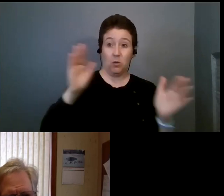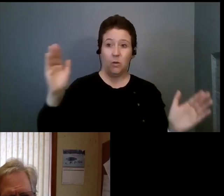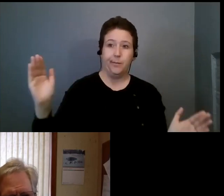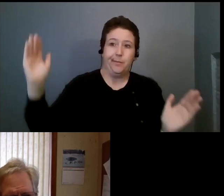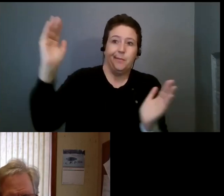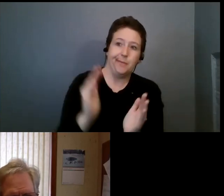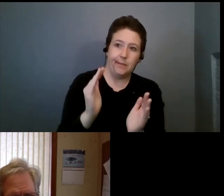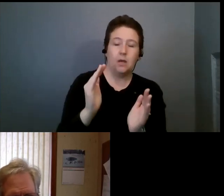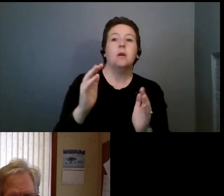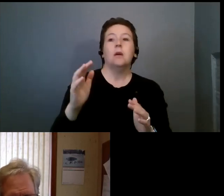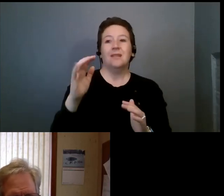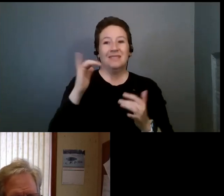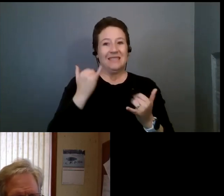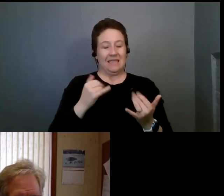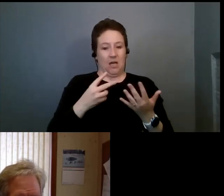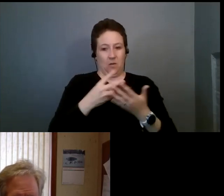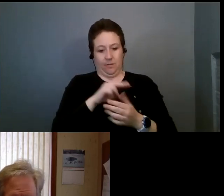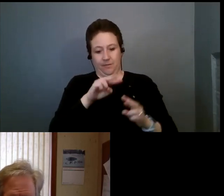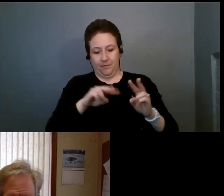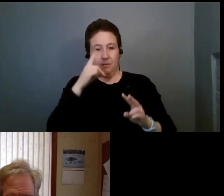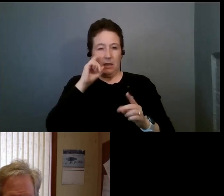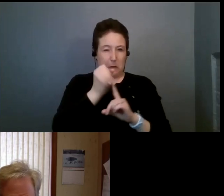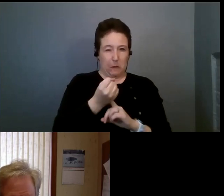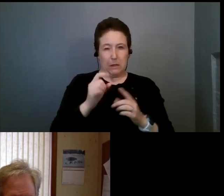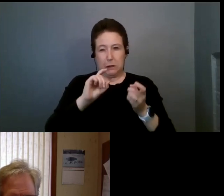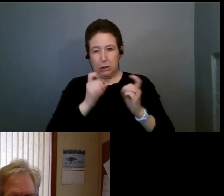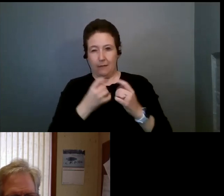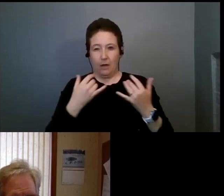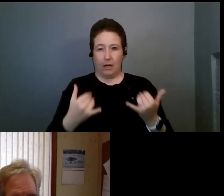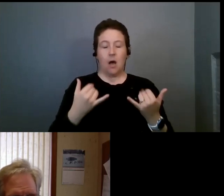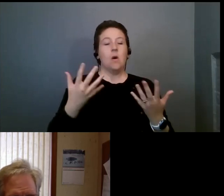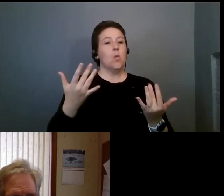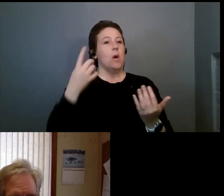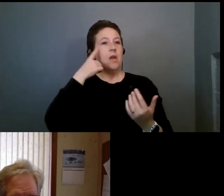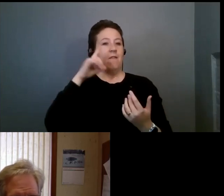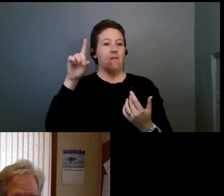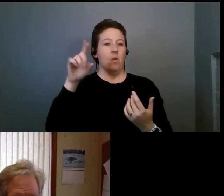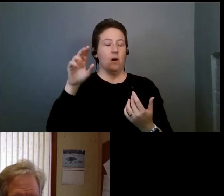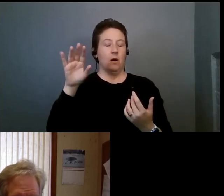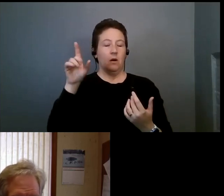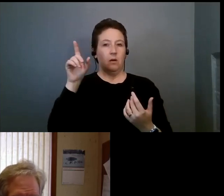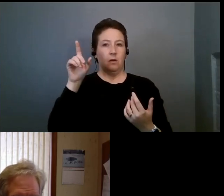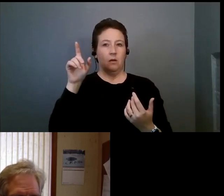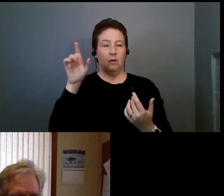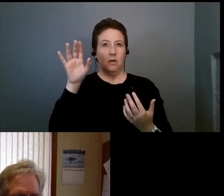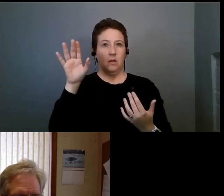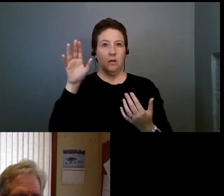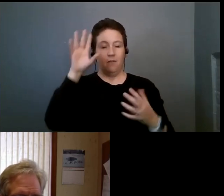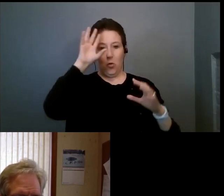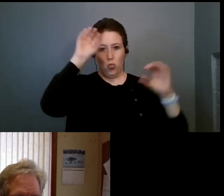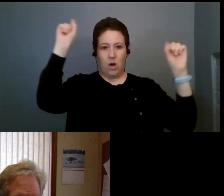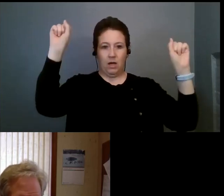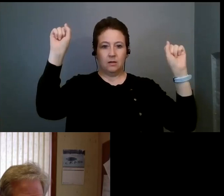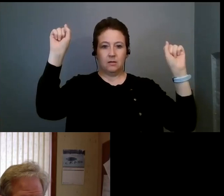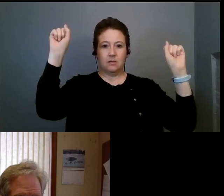being reviewed as conditions change. And currently we're waiting to hear back from the presidents